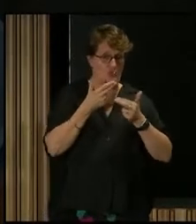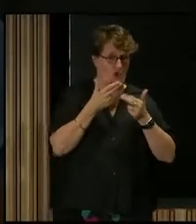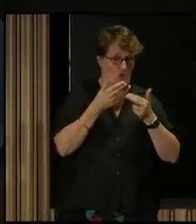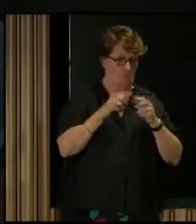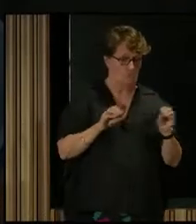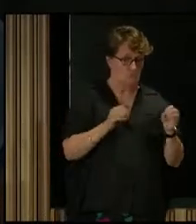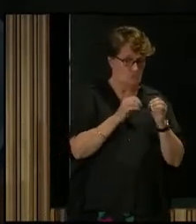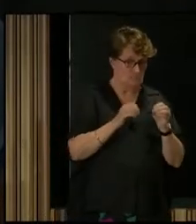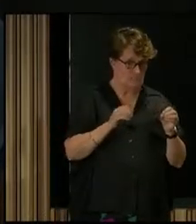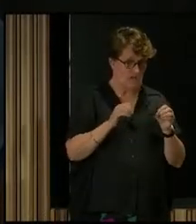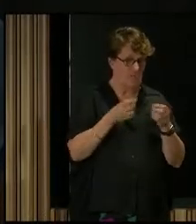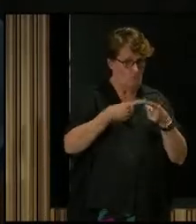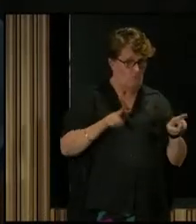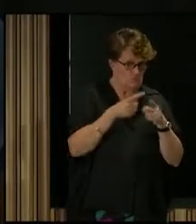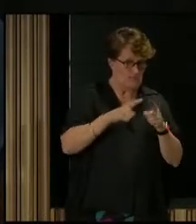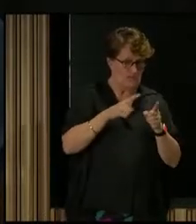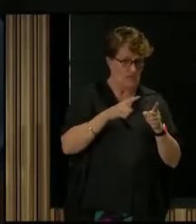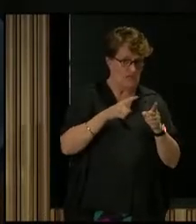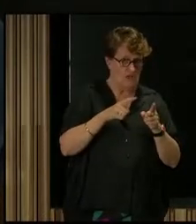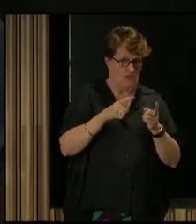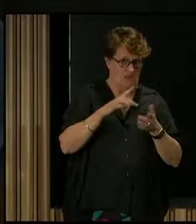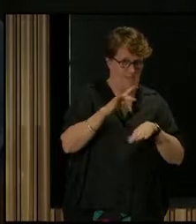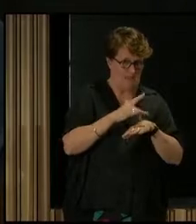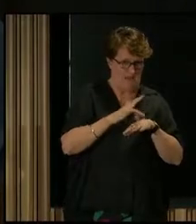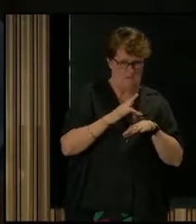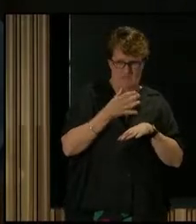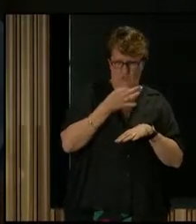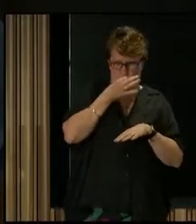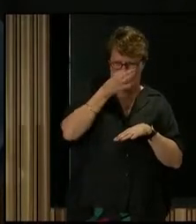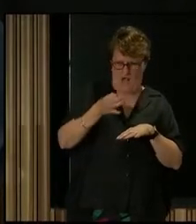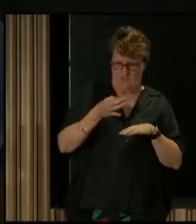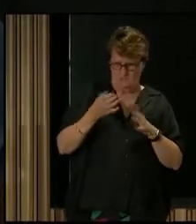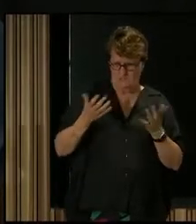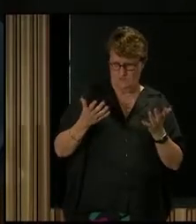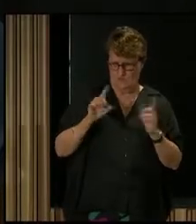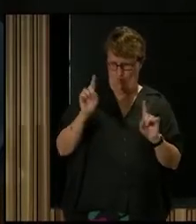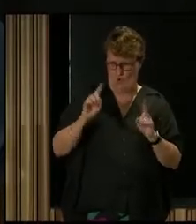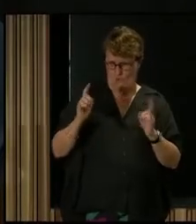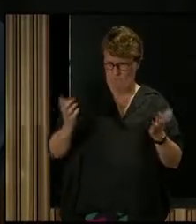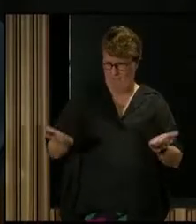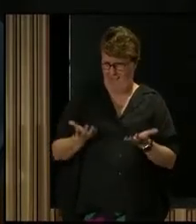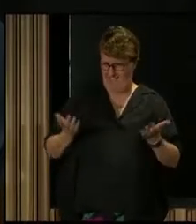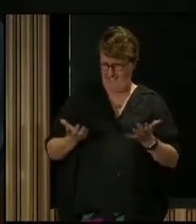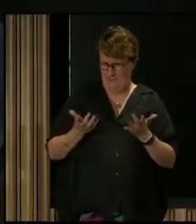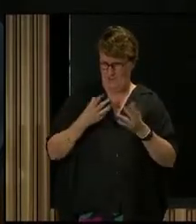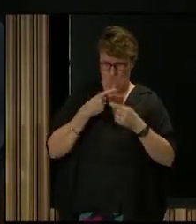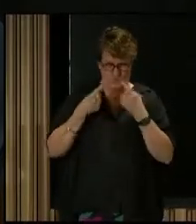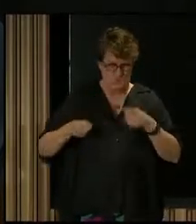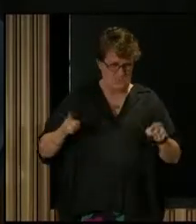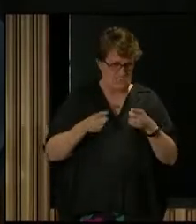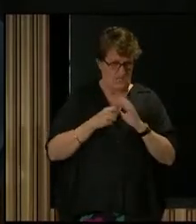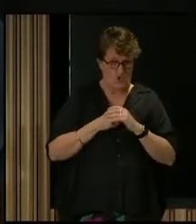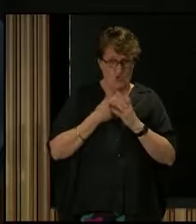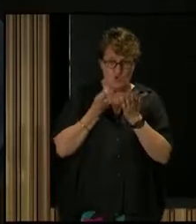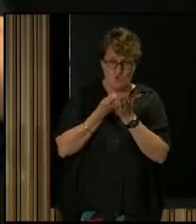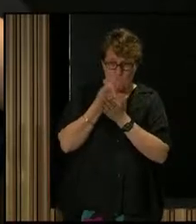they're collecting the royalty money to give to the artists, but no questions are being asked. In a lot of instances, say if you run a business, you pay